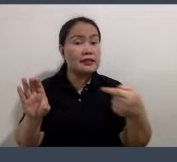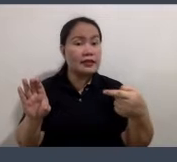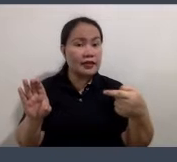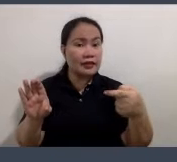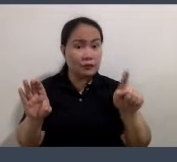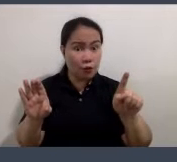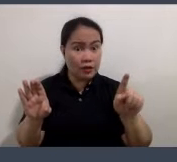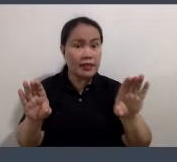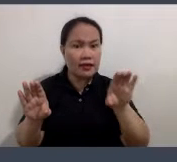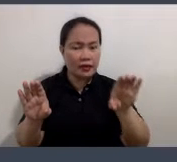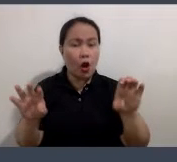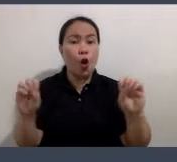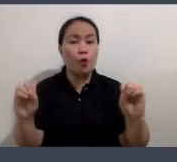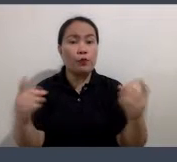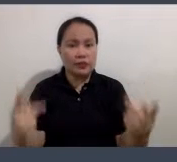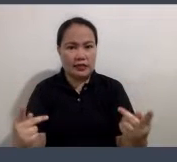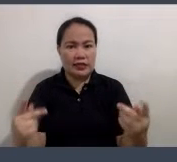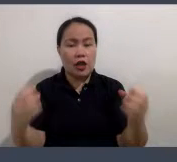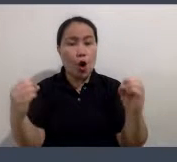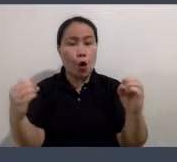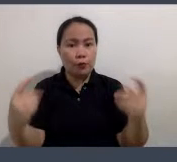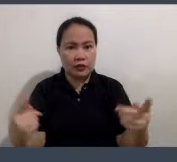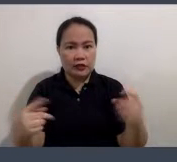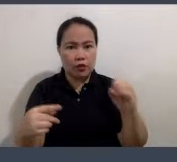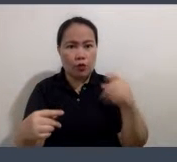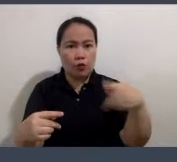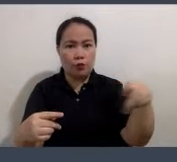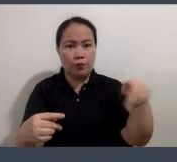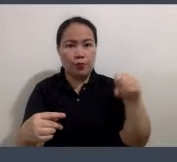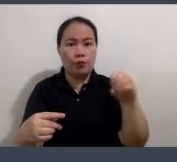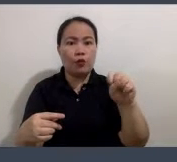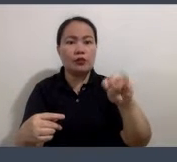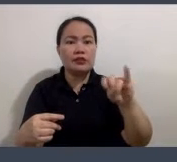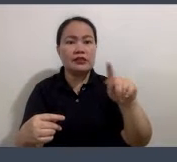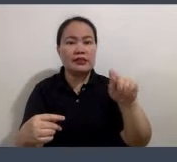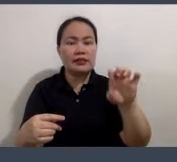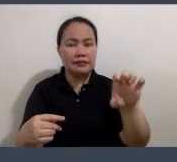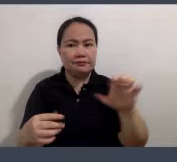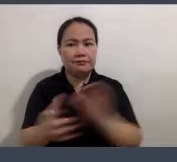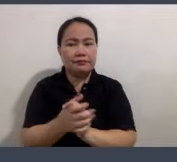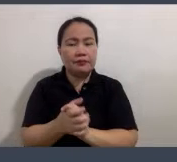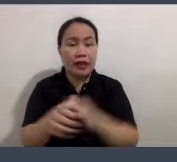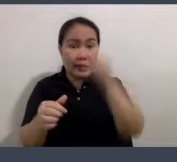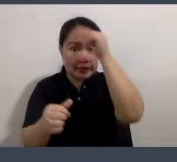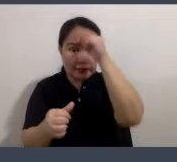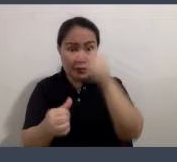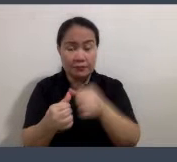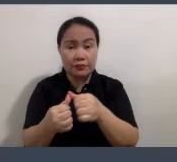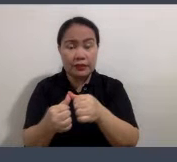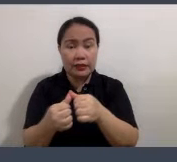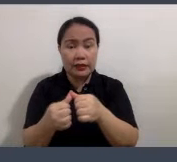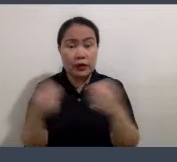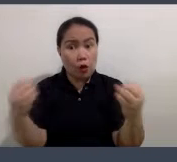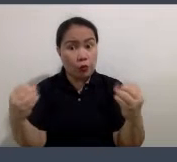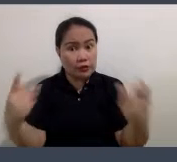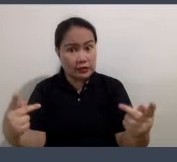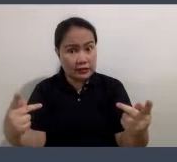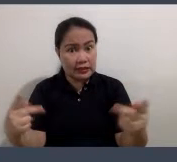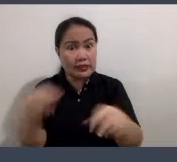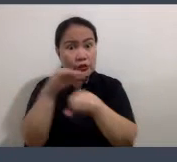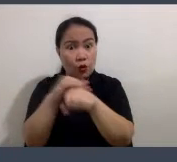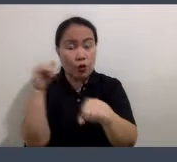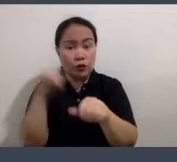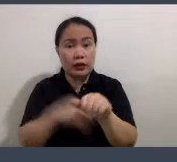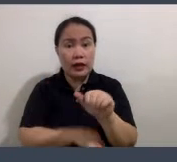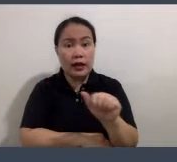So these are the opposite of these numbers. Now, remember that the opposite is also called the